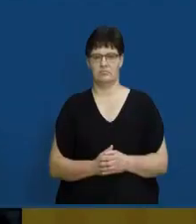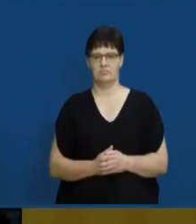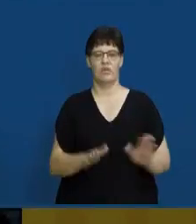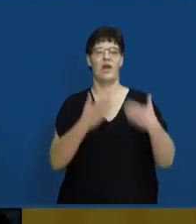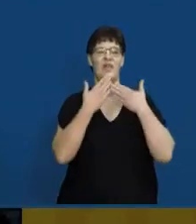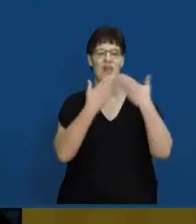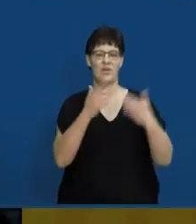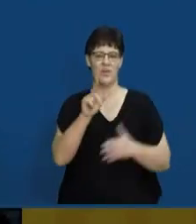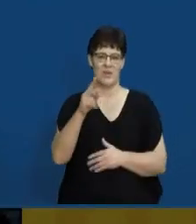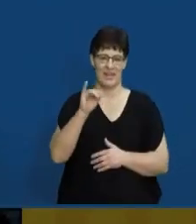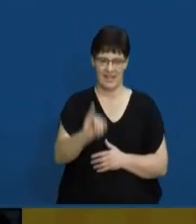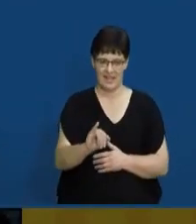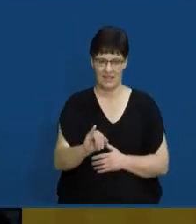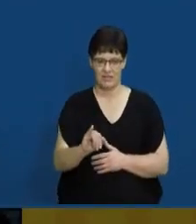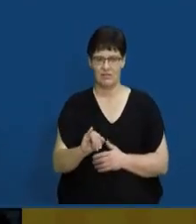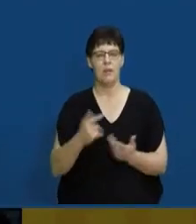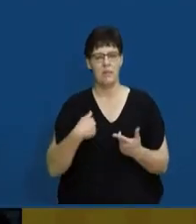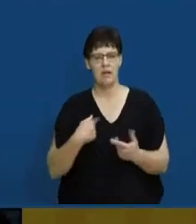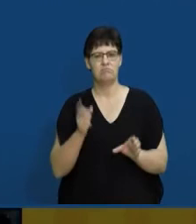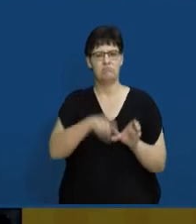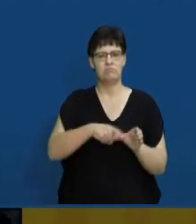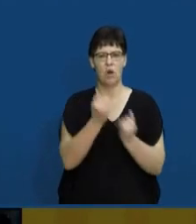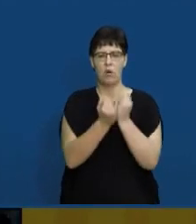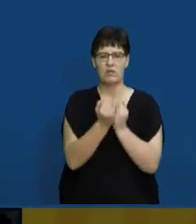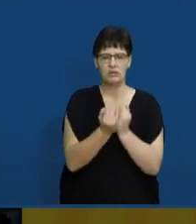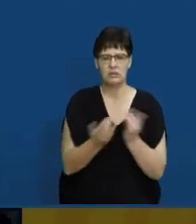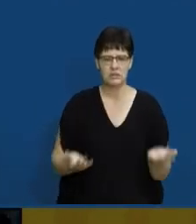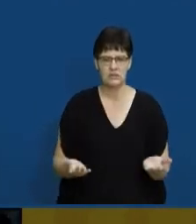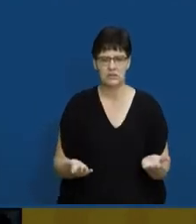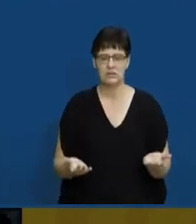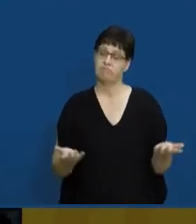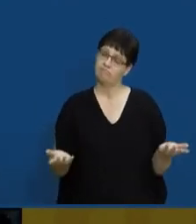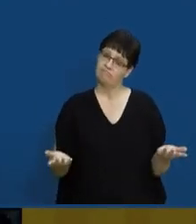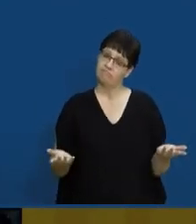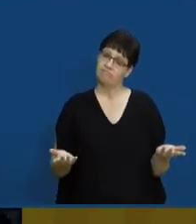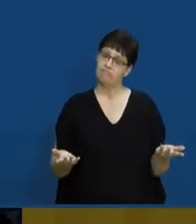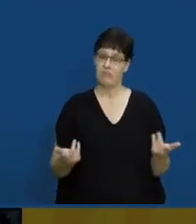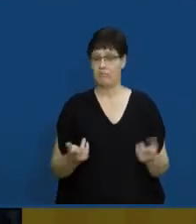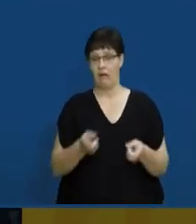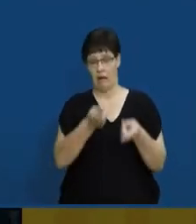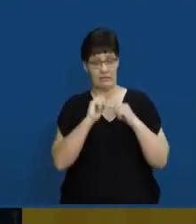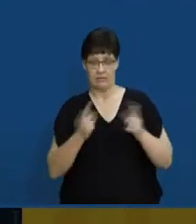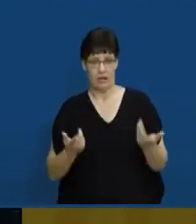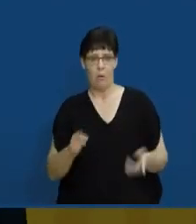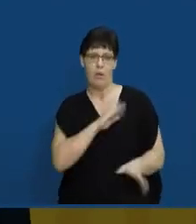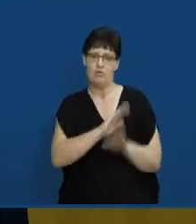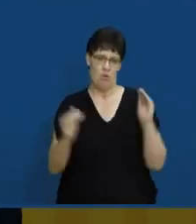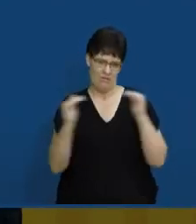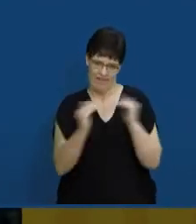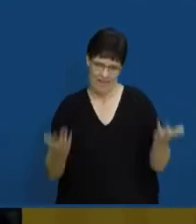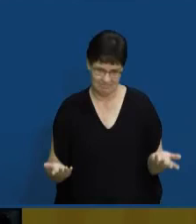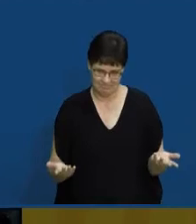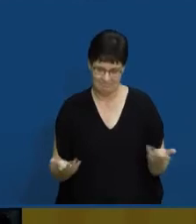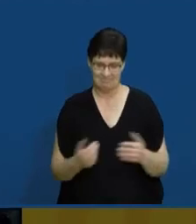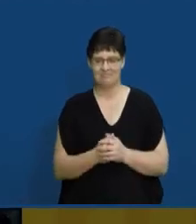Thank you, Looney. Can I take part in the competition? Well, we won't answer that one because it will be unfair, isn't it?